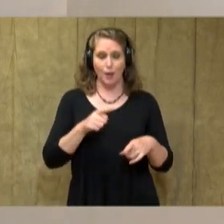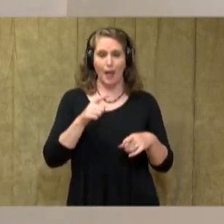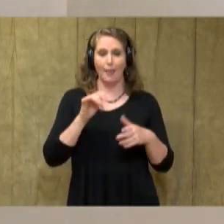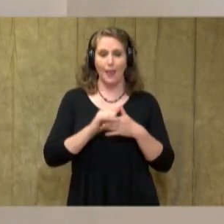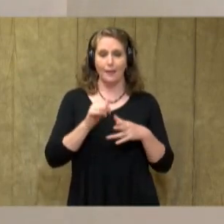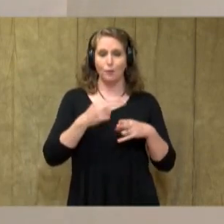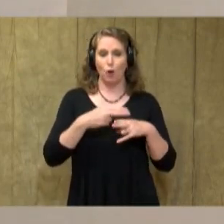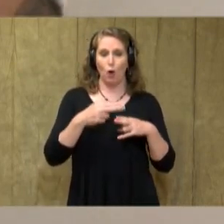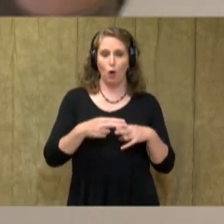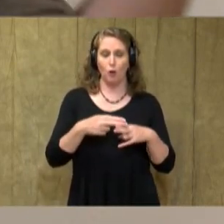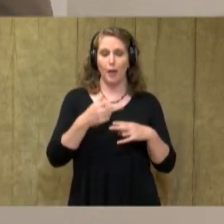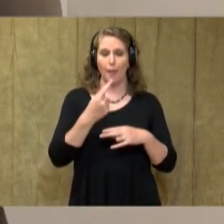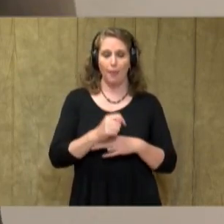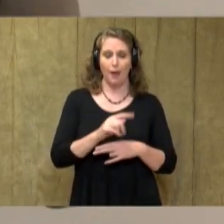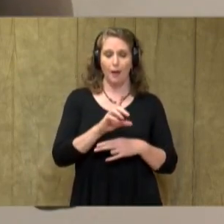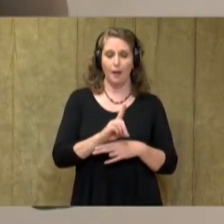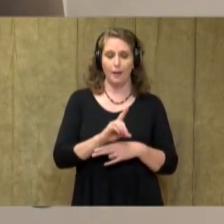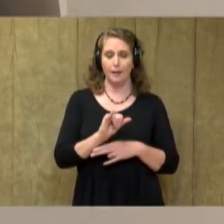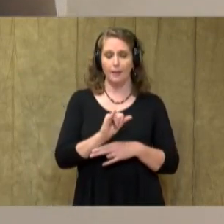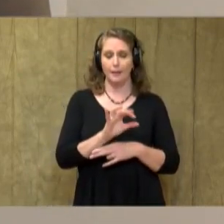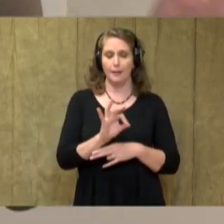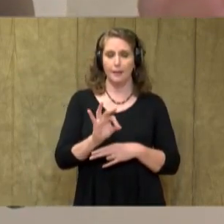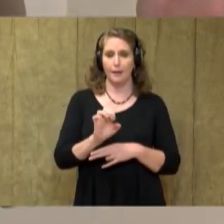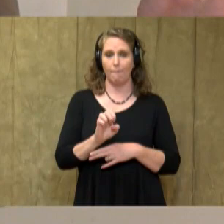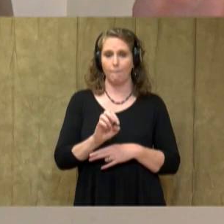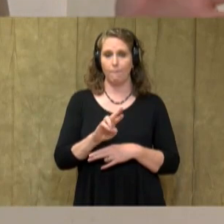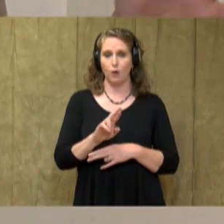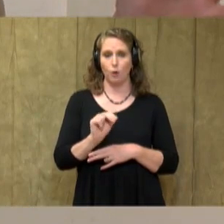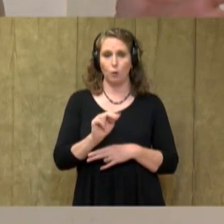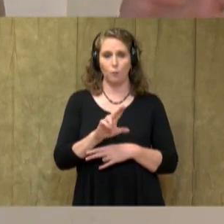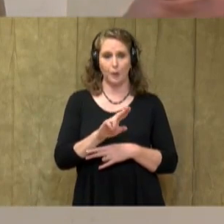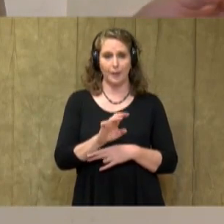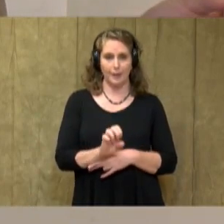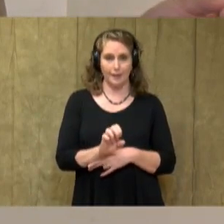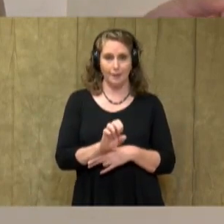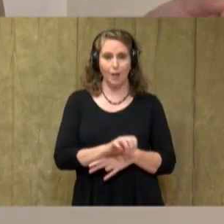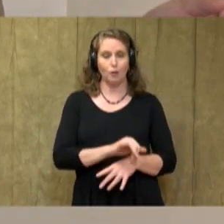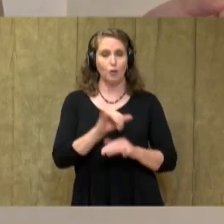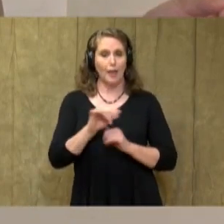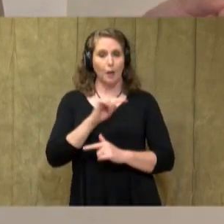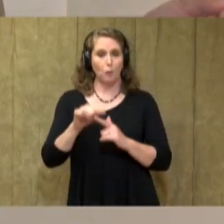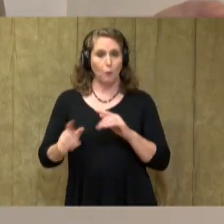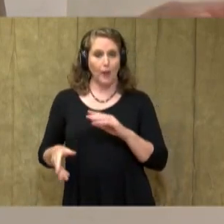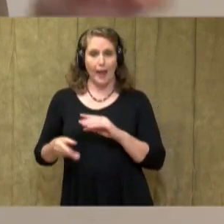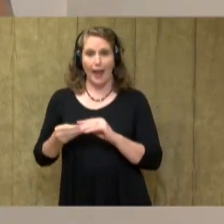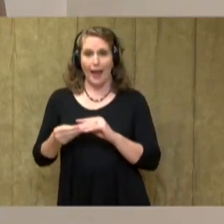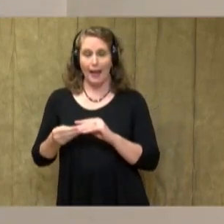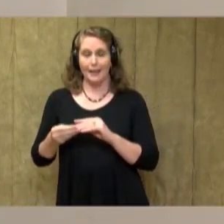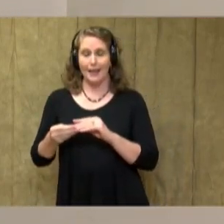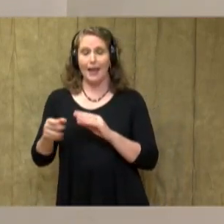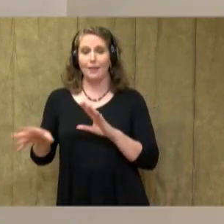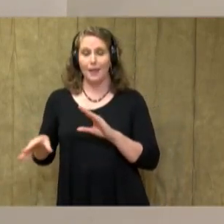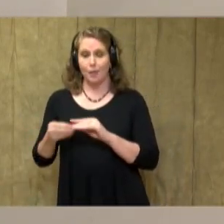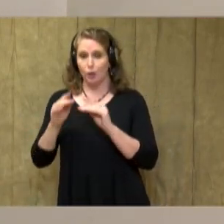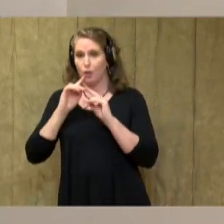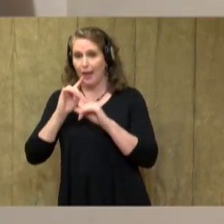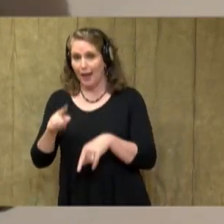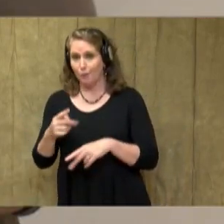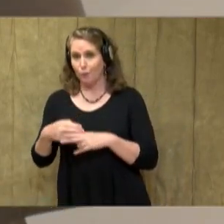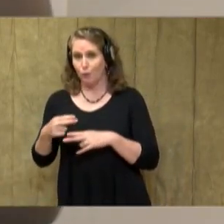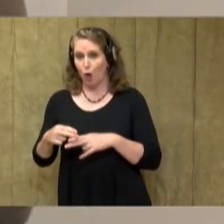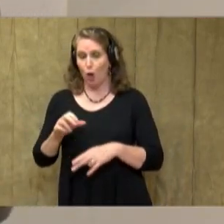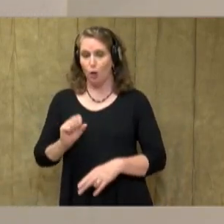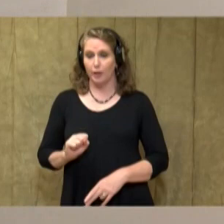the difference. Just like when we add, what do we call the answer to an addition problem? The sum. But when